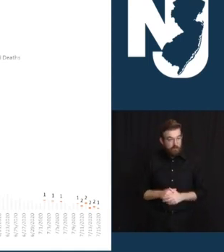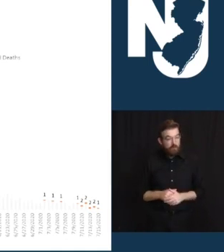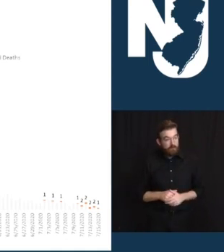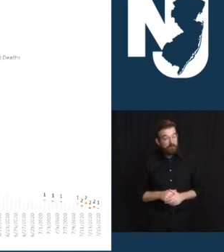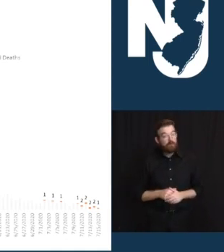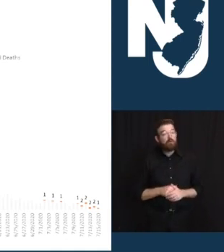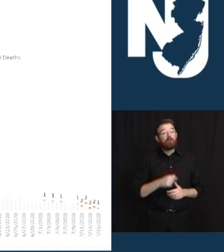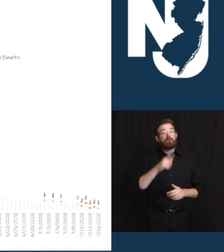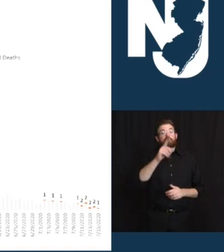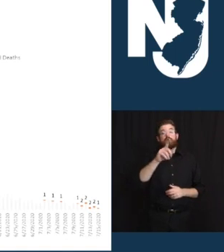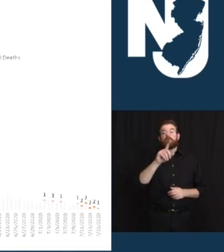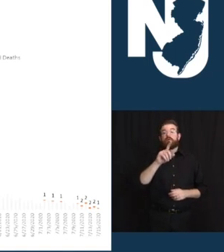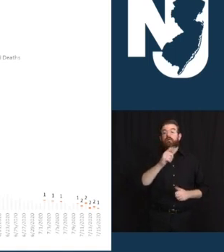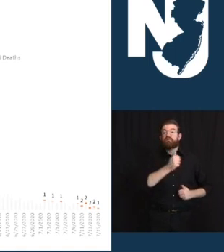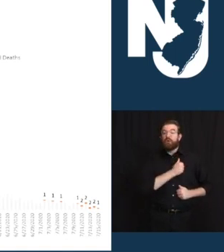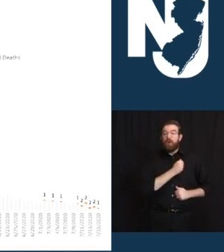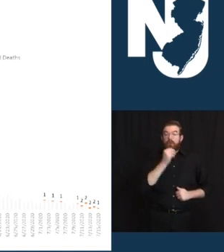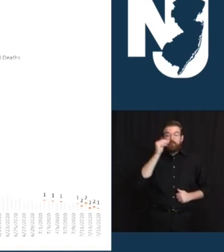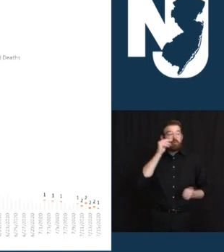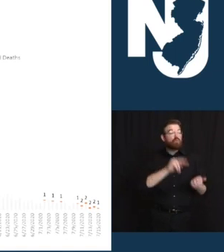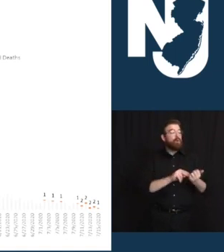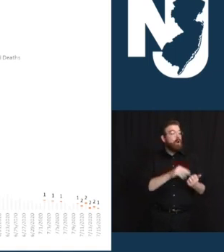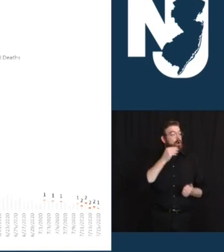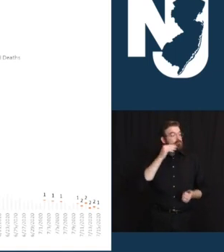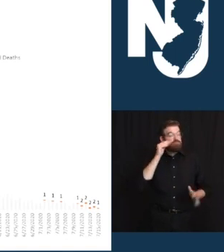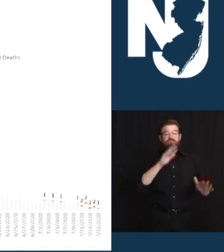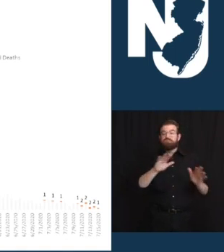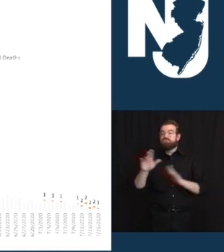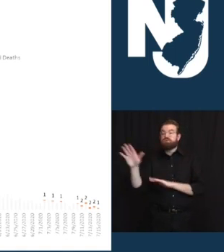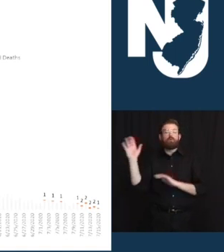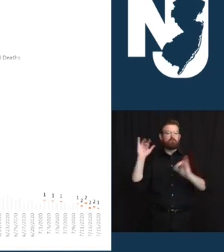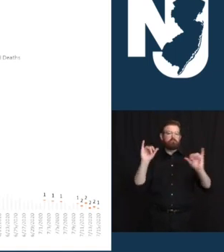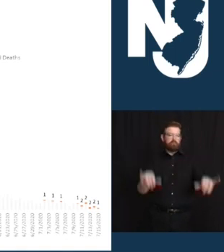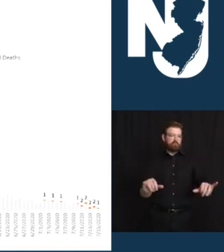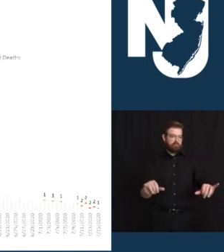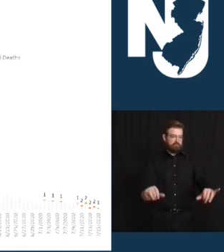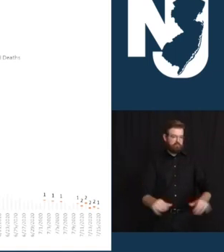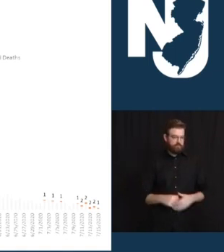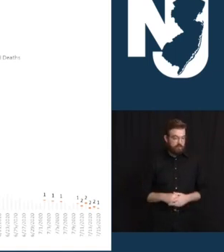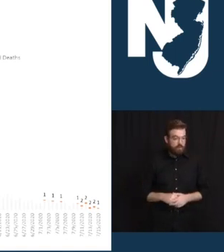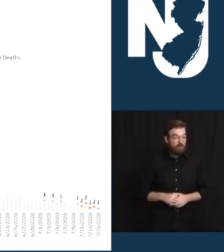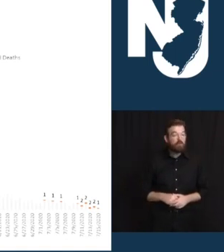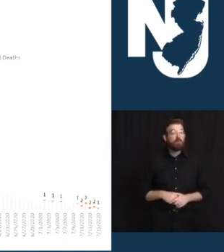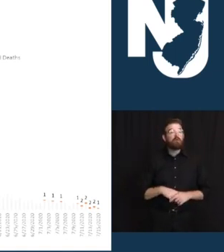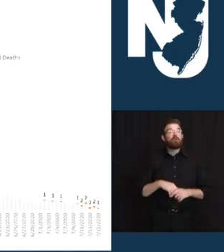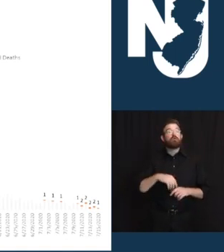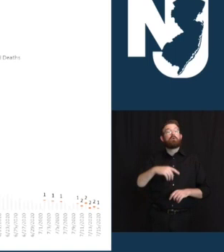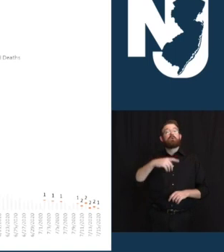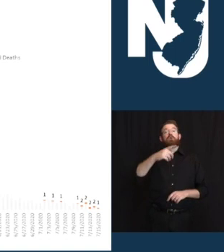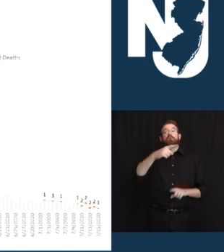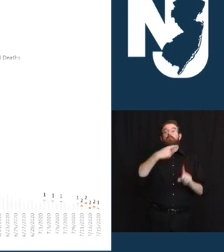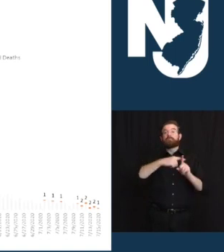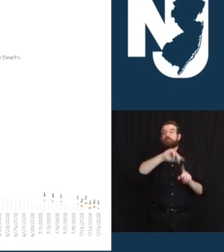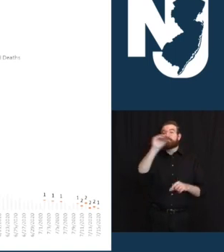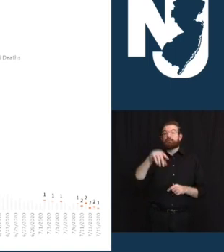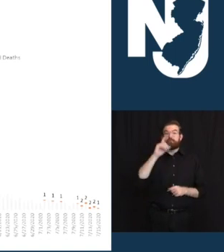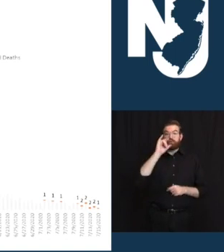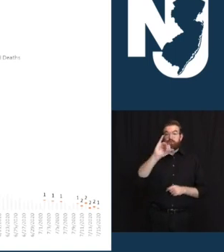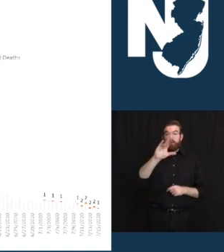numbers also remain the same. The percent positivity as of July 13th in the state